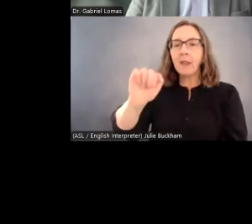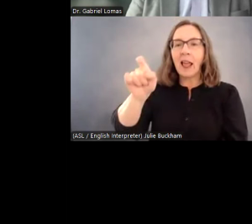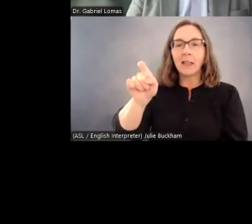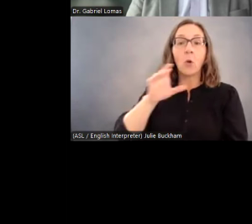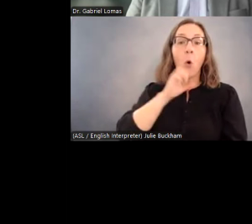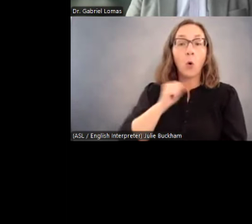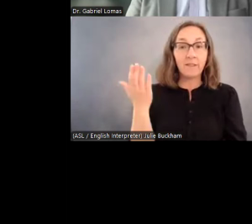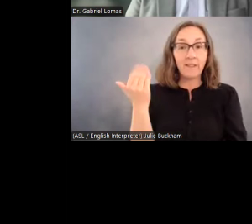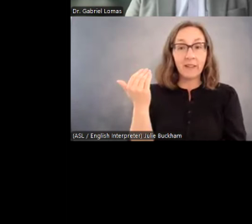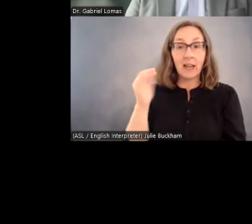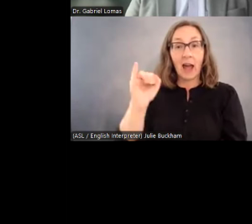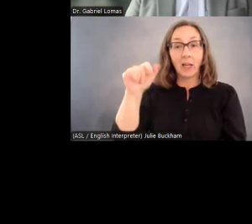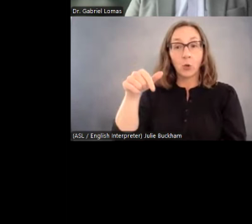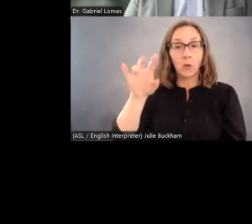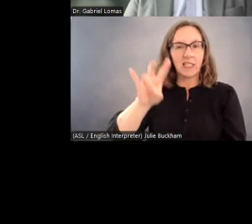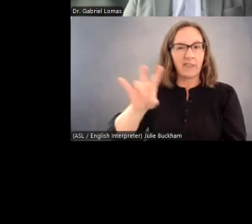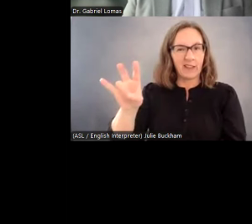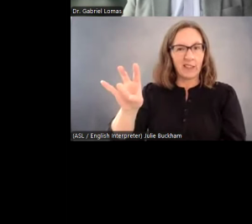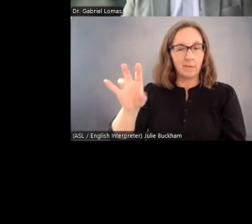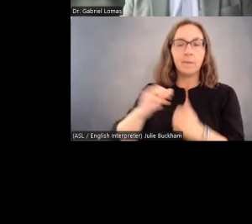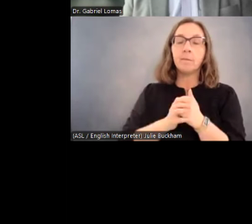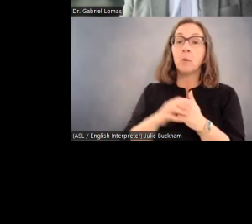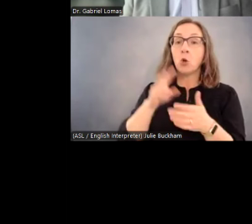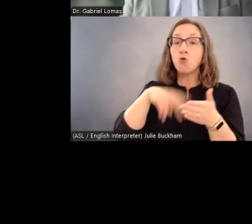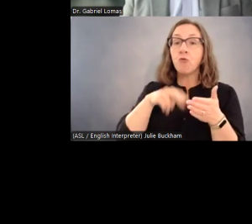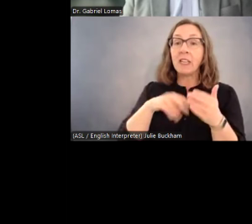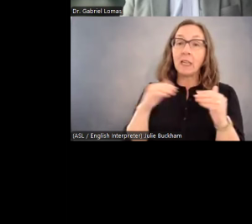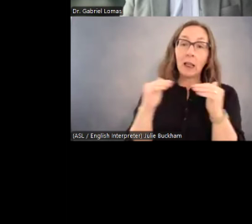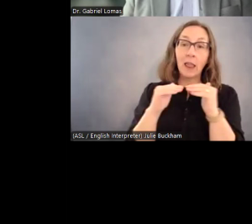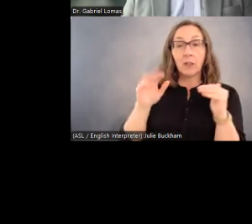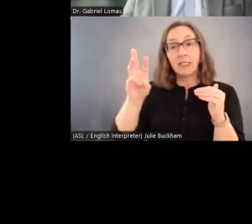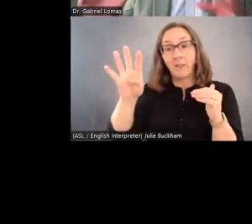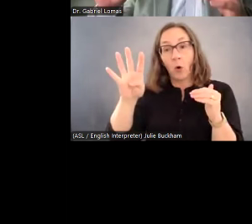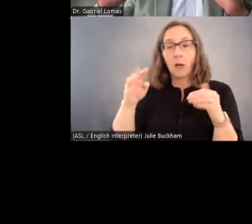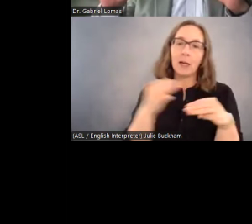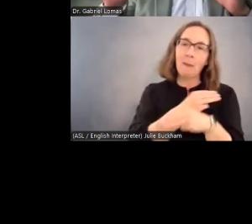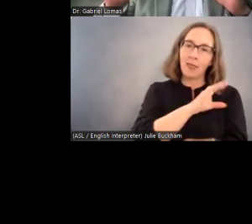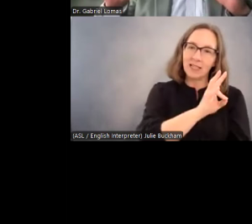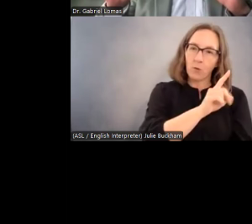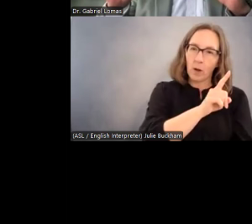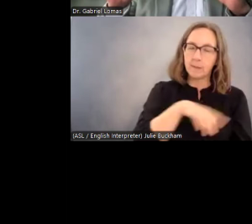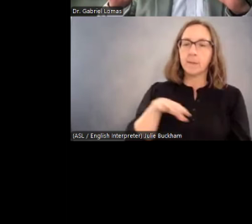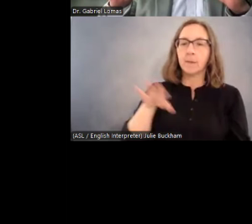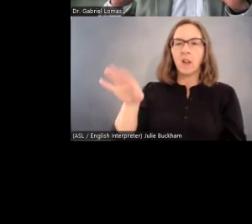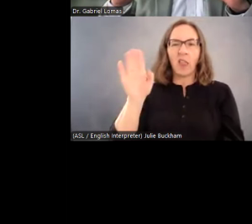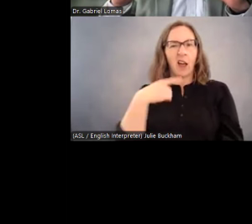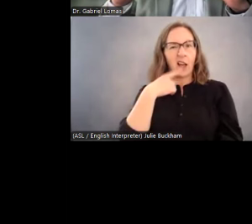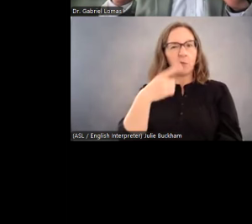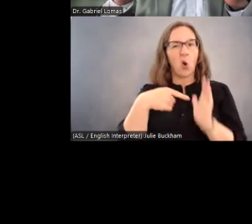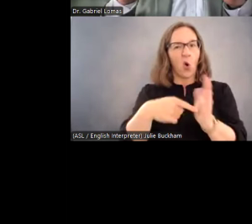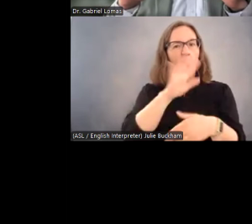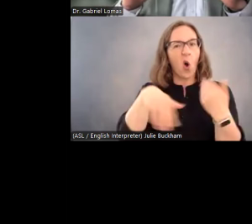He has an IQ of 77. His reading achievement is 64, and his math is 71. So I'm painting a picture of a teenager